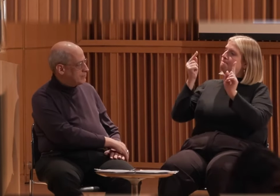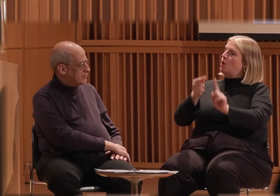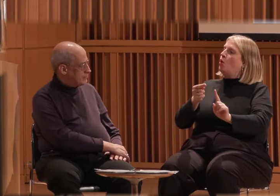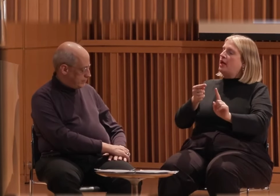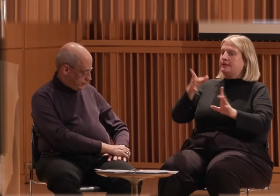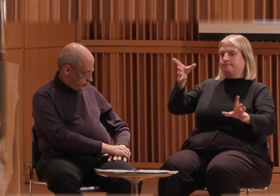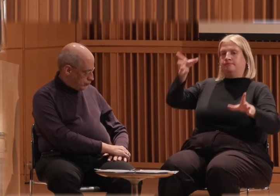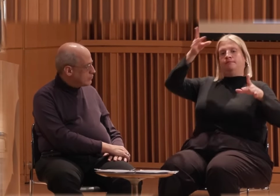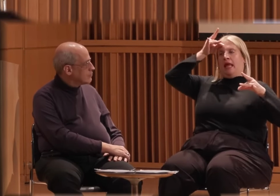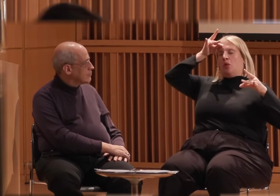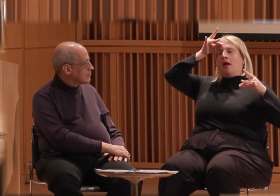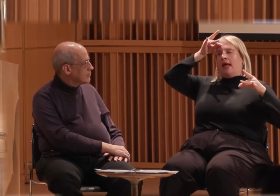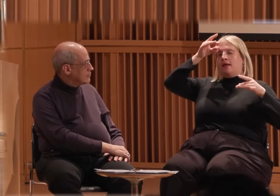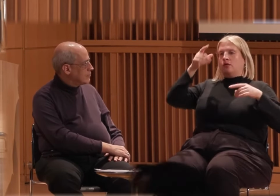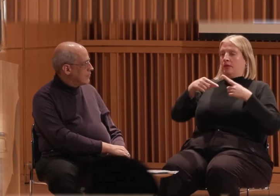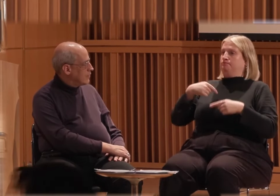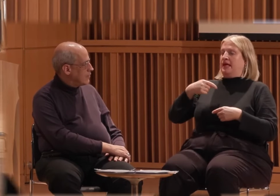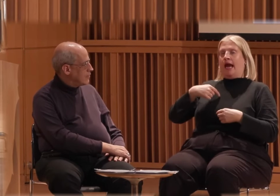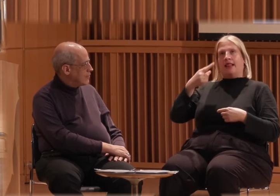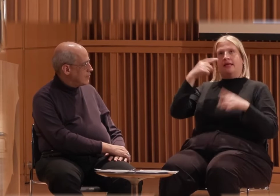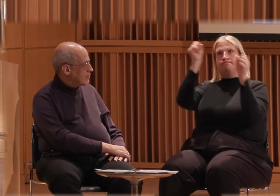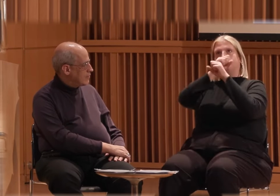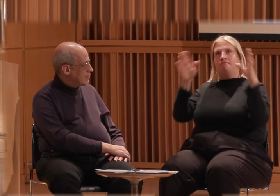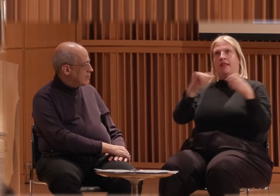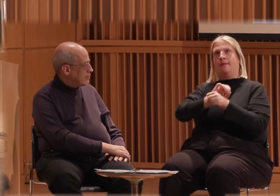takeaway that I think of when I think of the pandemic is,